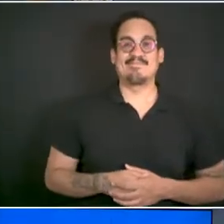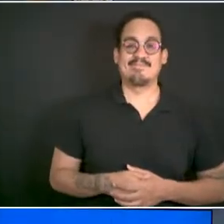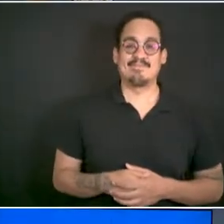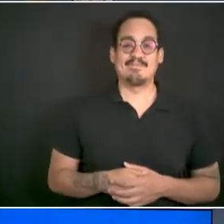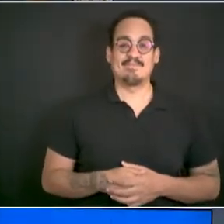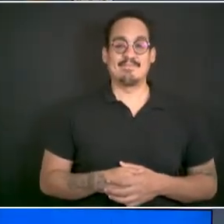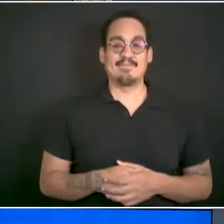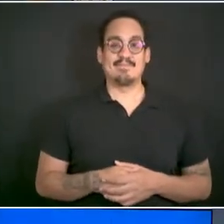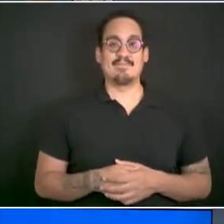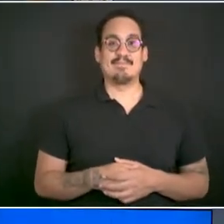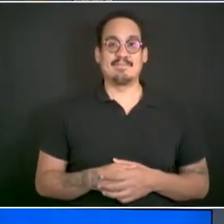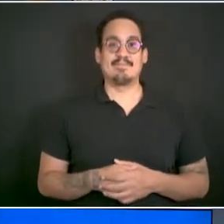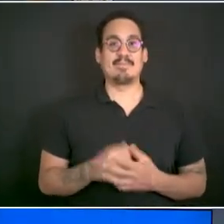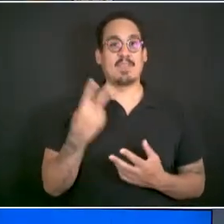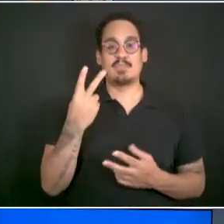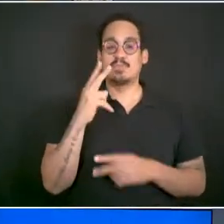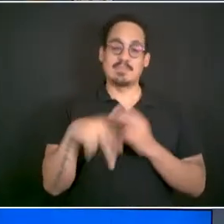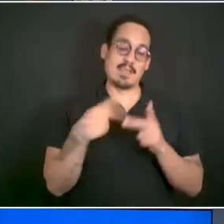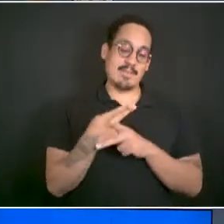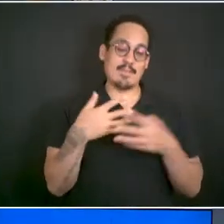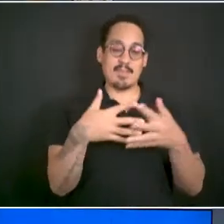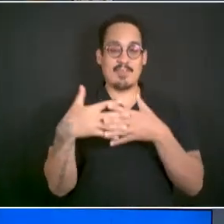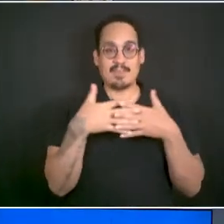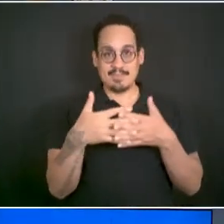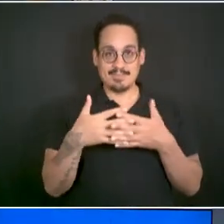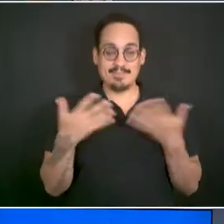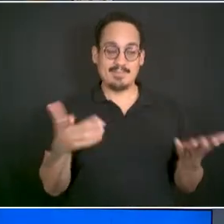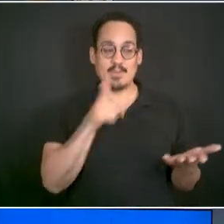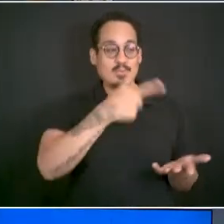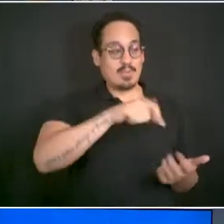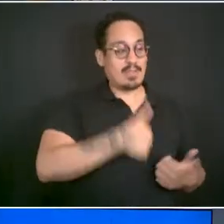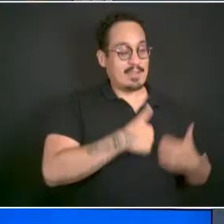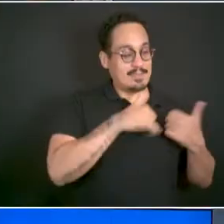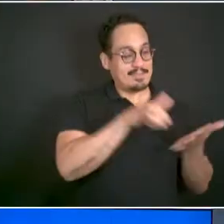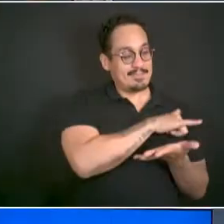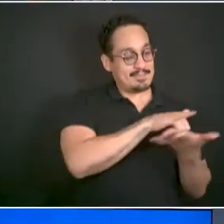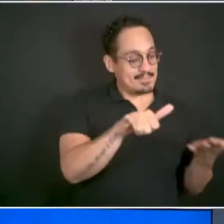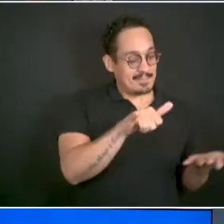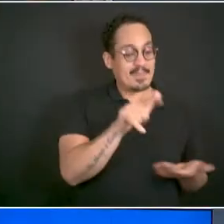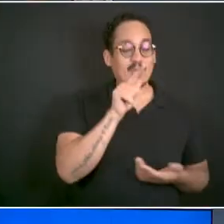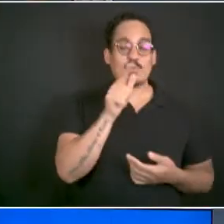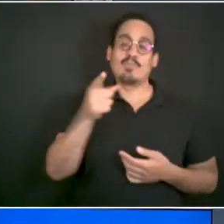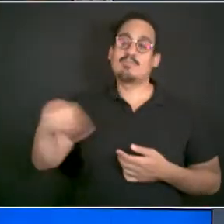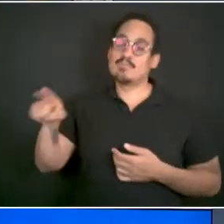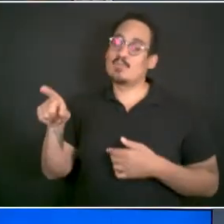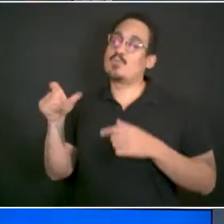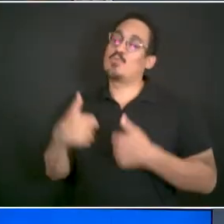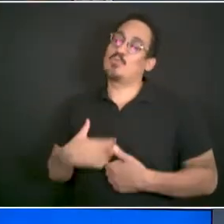types of Americans, those who live in New York and those who wish they could.